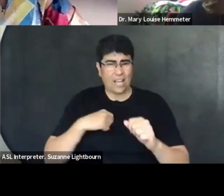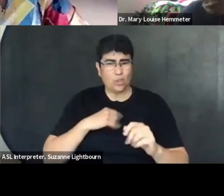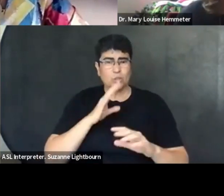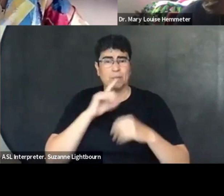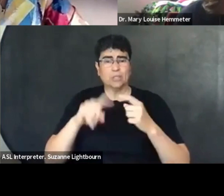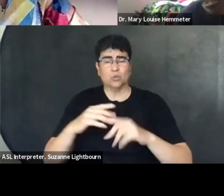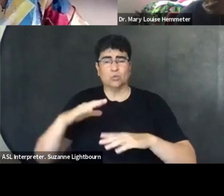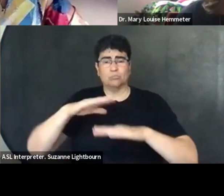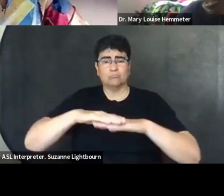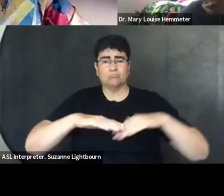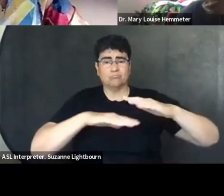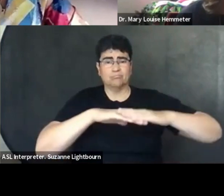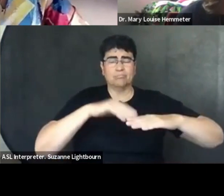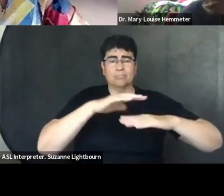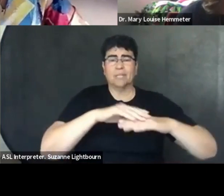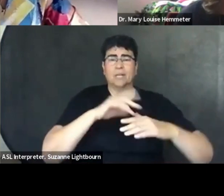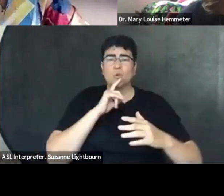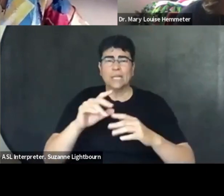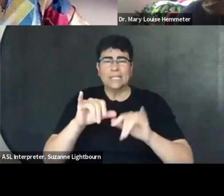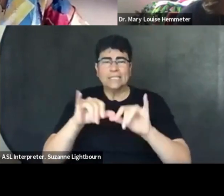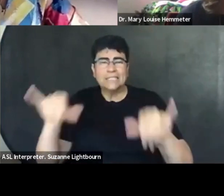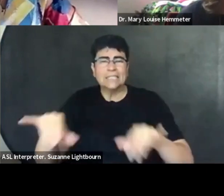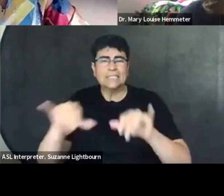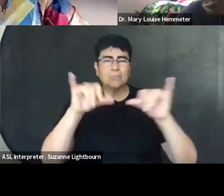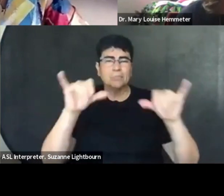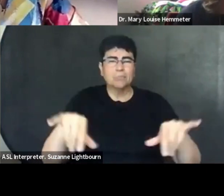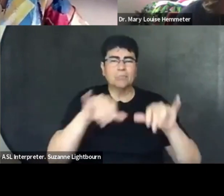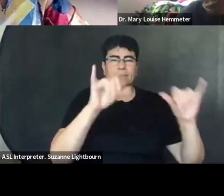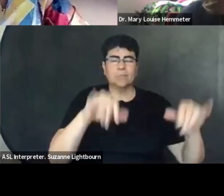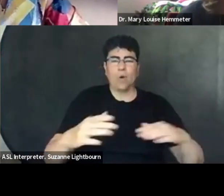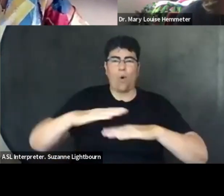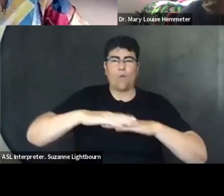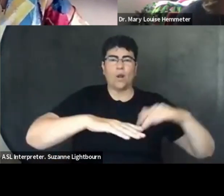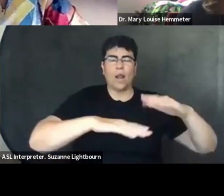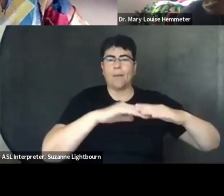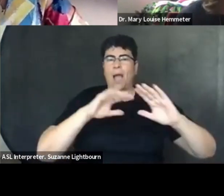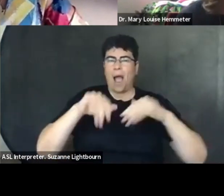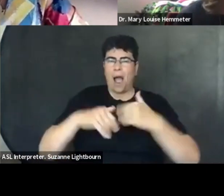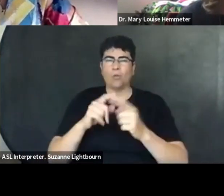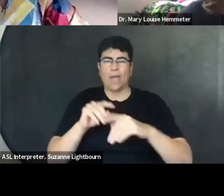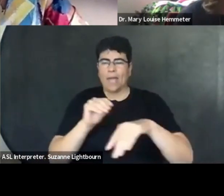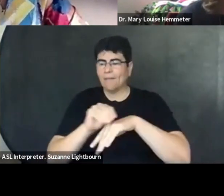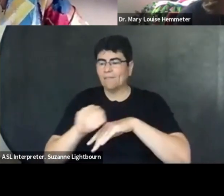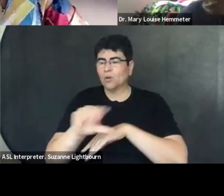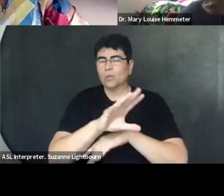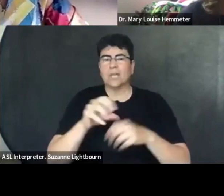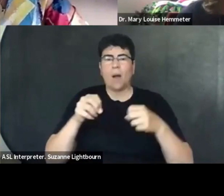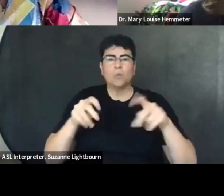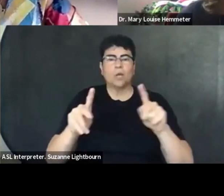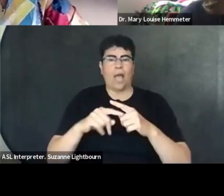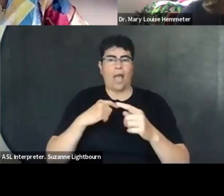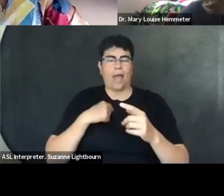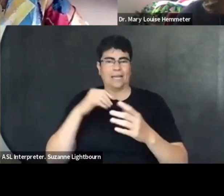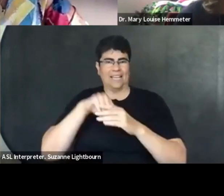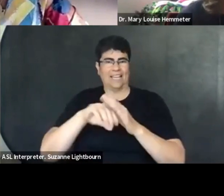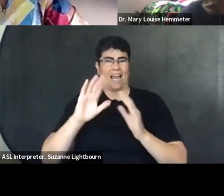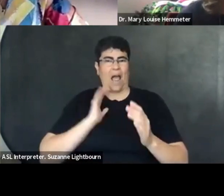of systems and really identify how these 2 things influence opportunity and outcomes in our learning